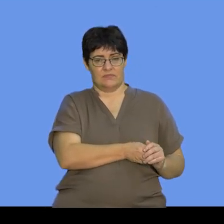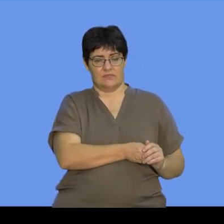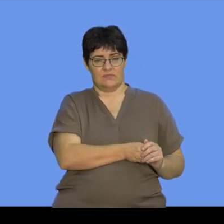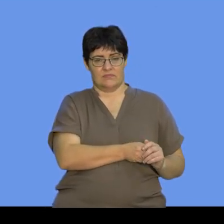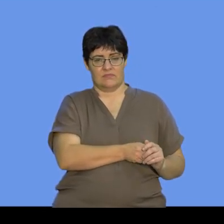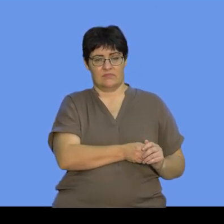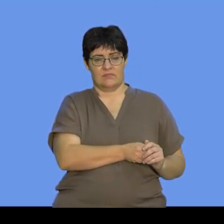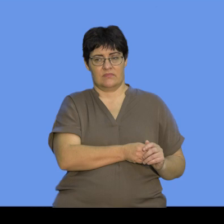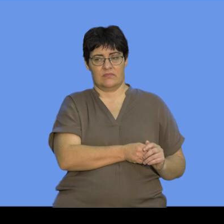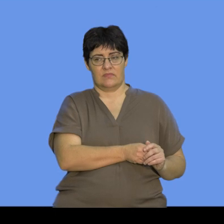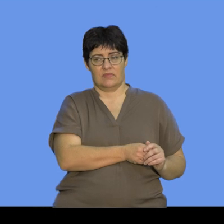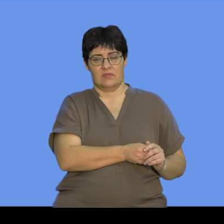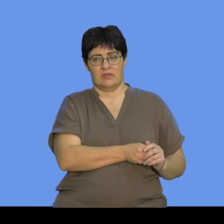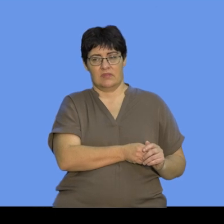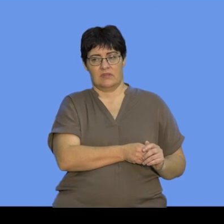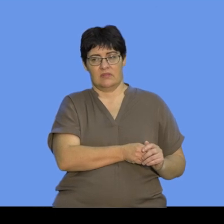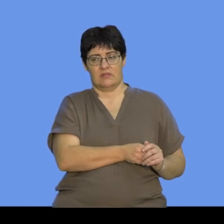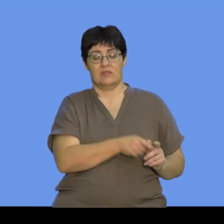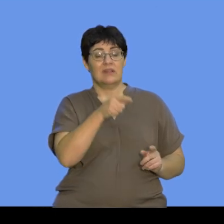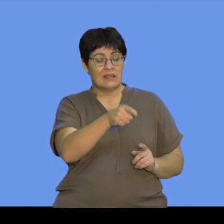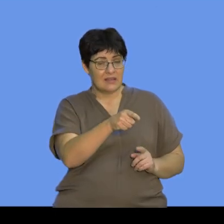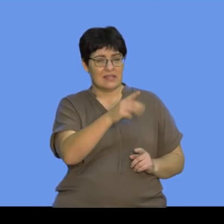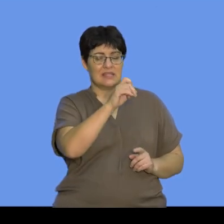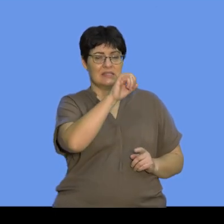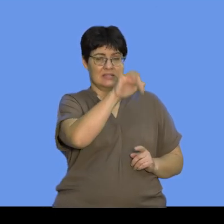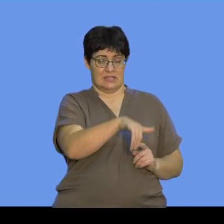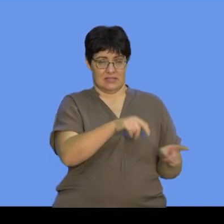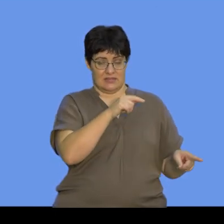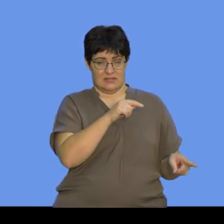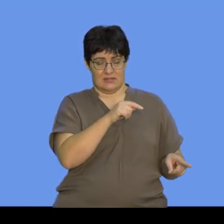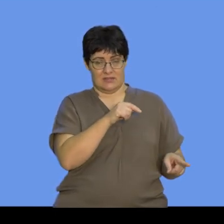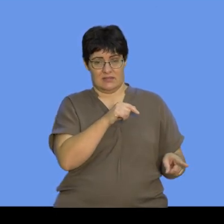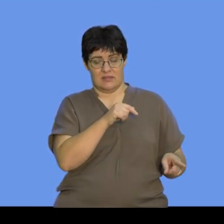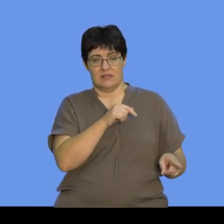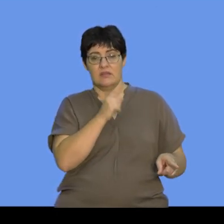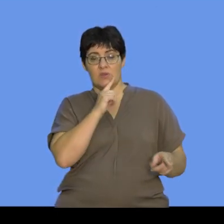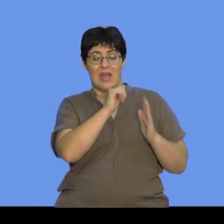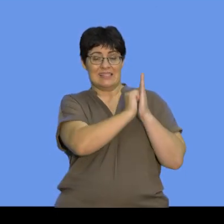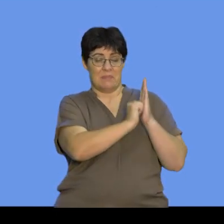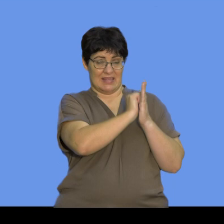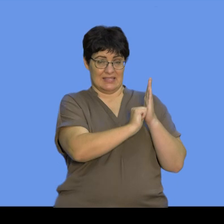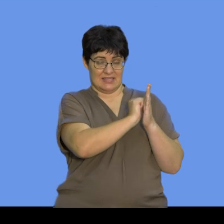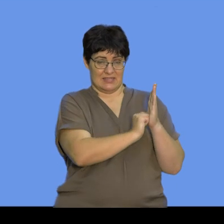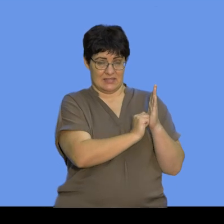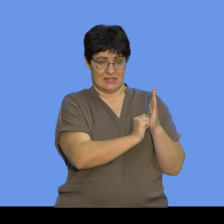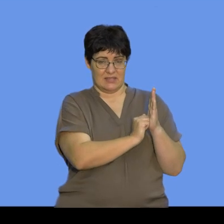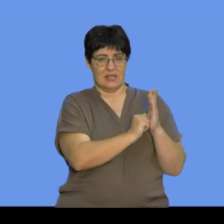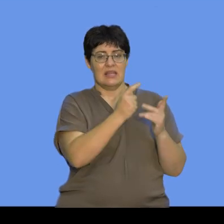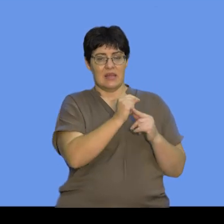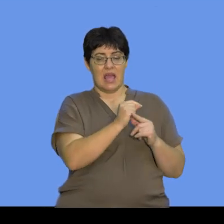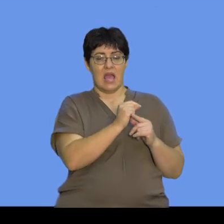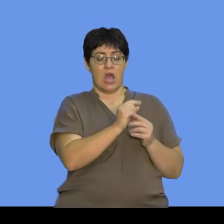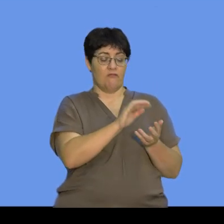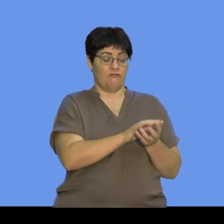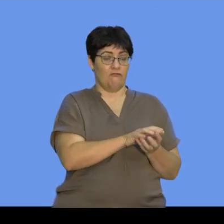about. Now, if that's a density, and then we are saying that cement takes a lesser volume for